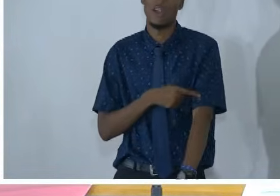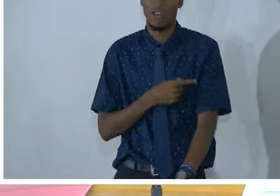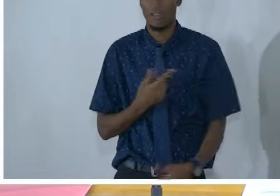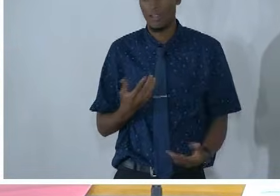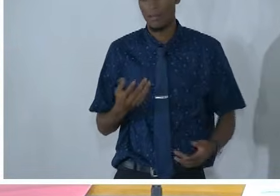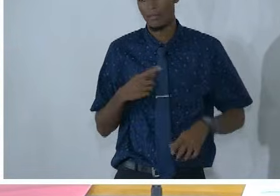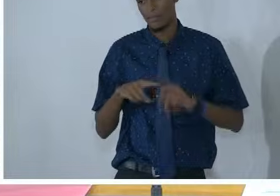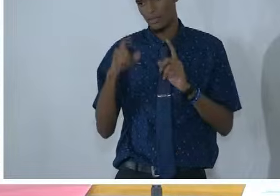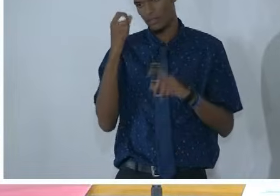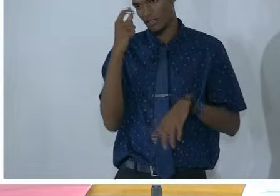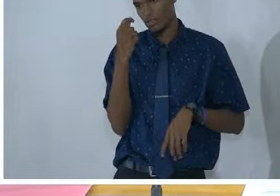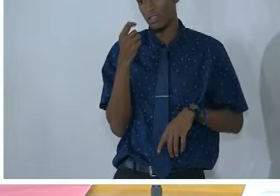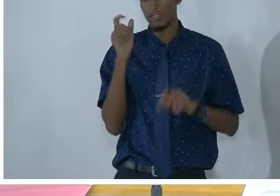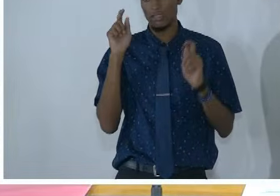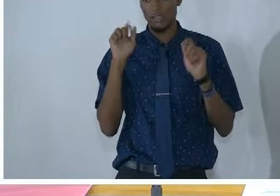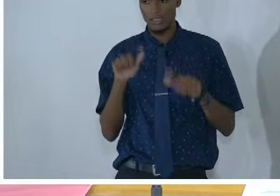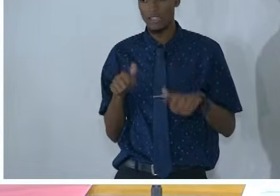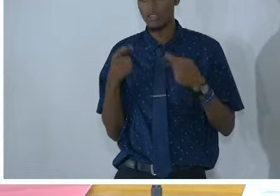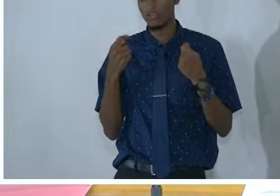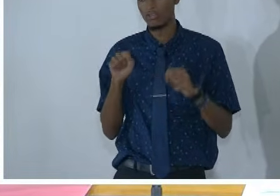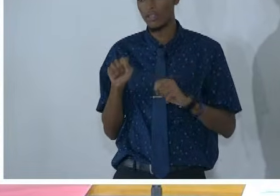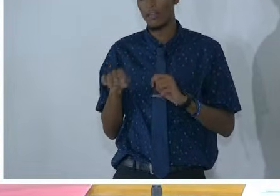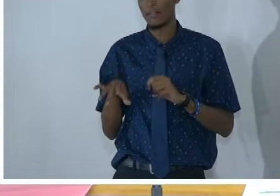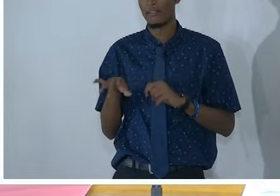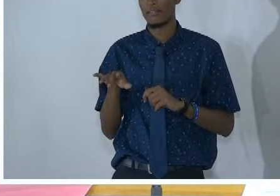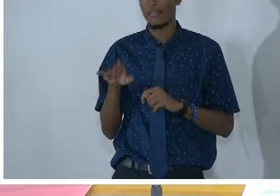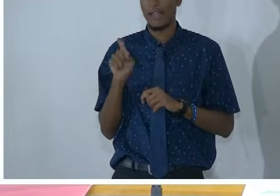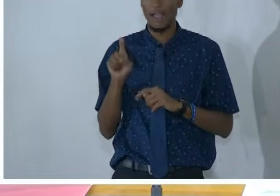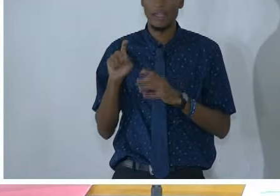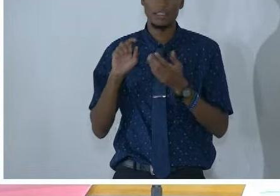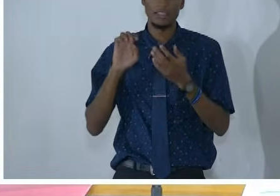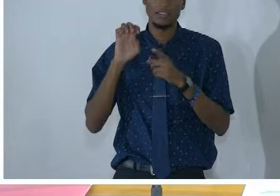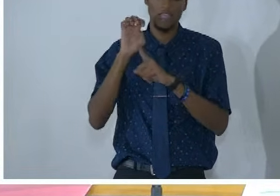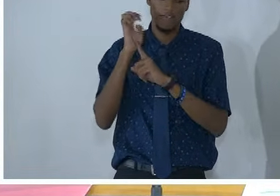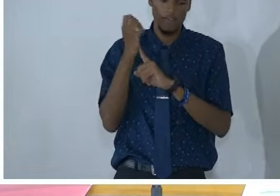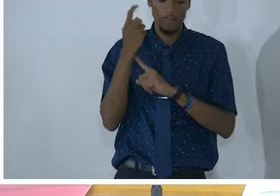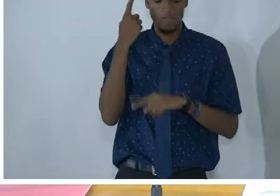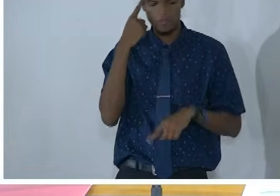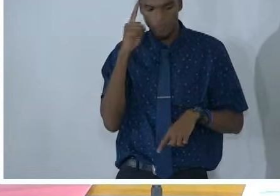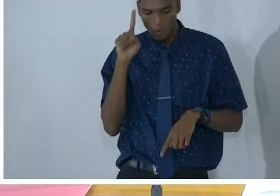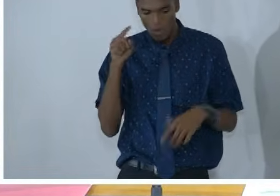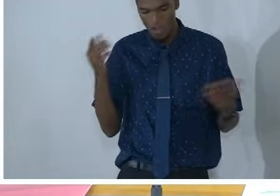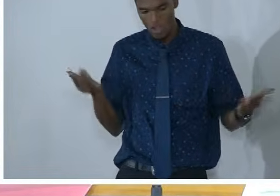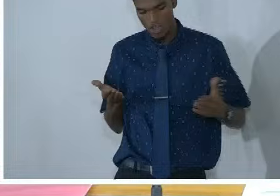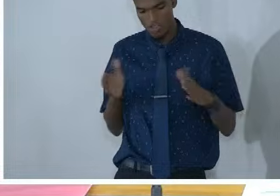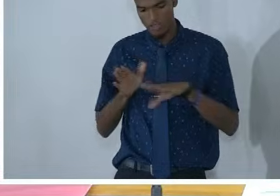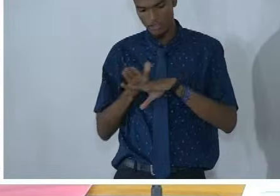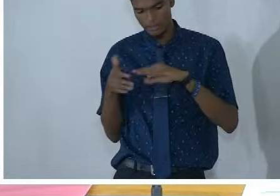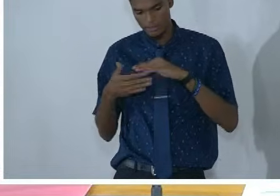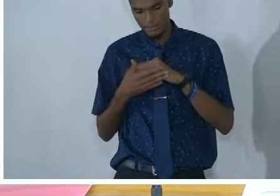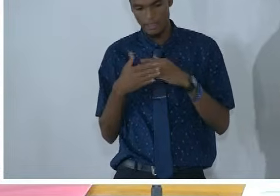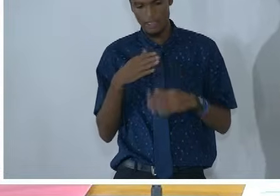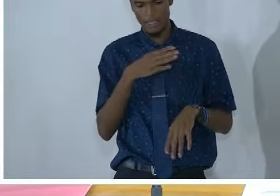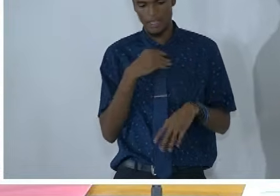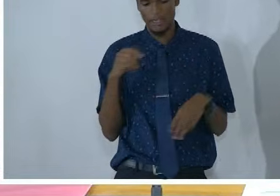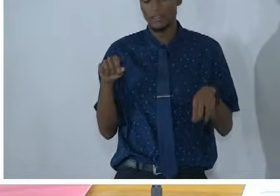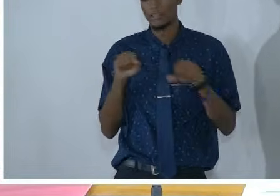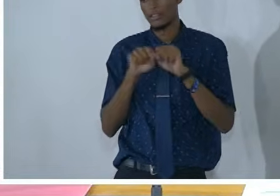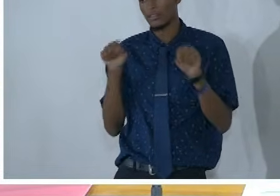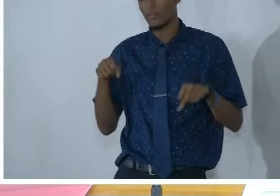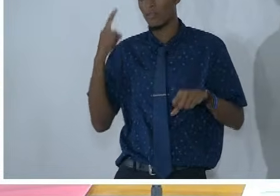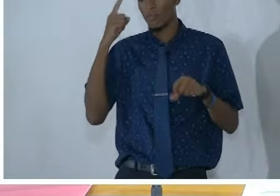the environment for international dispute resolution in Jamaica and the ecosystem for